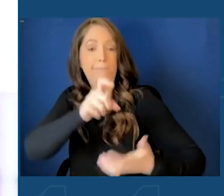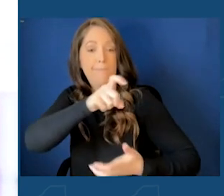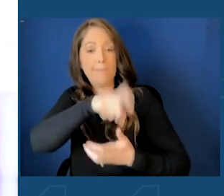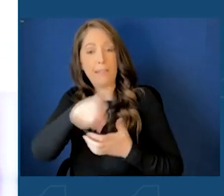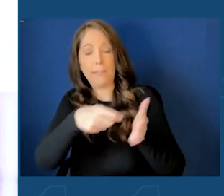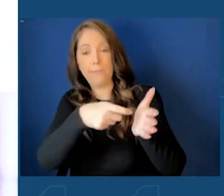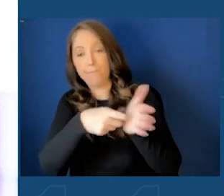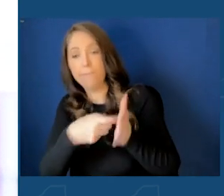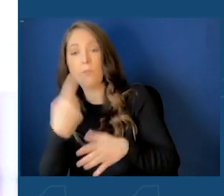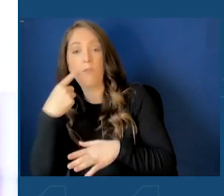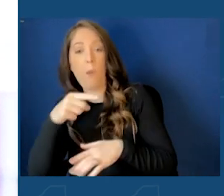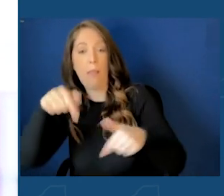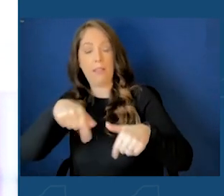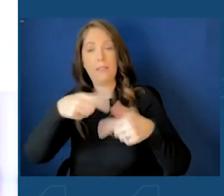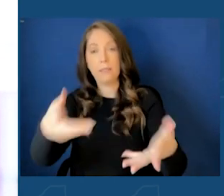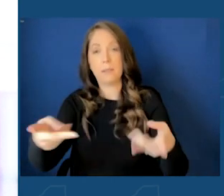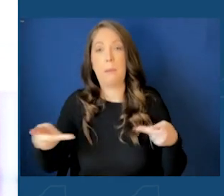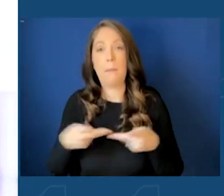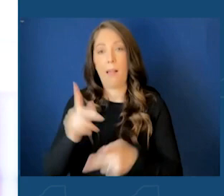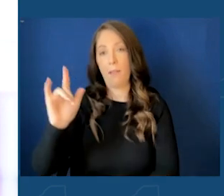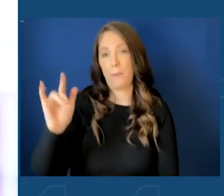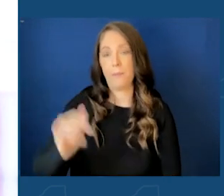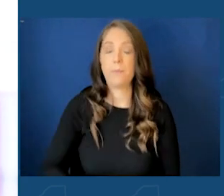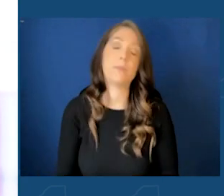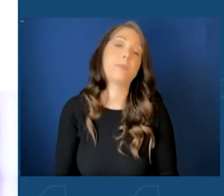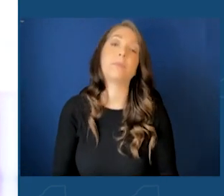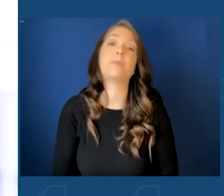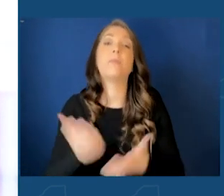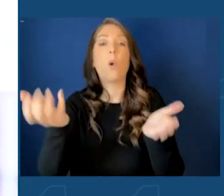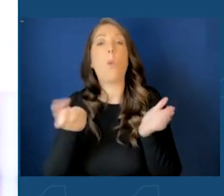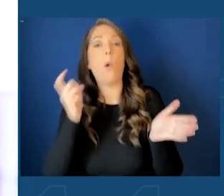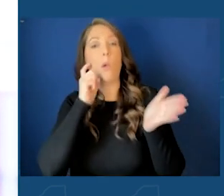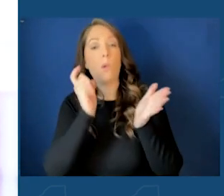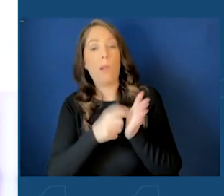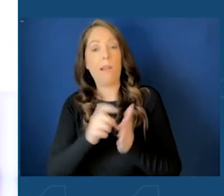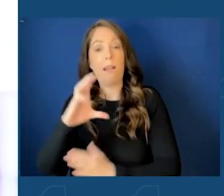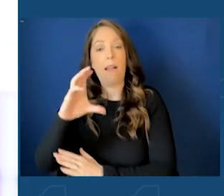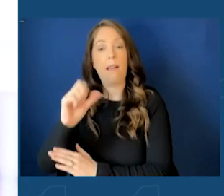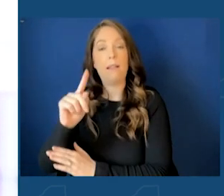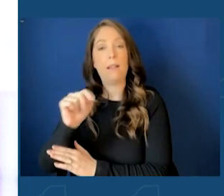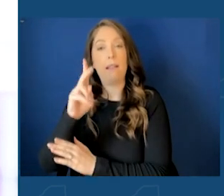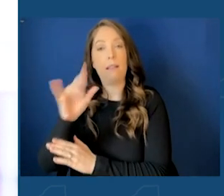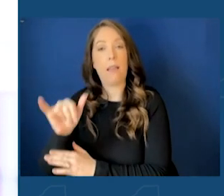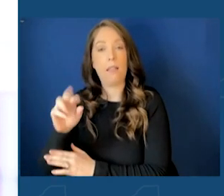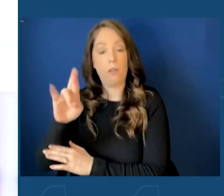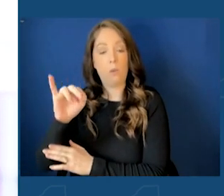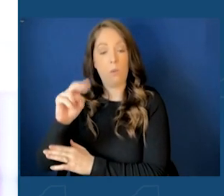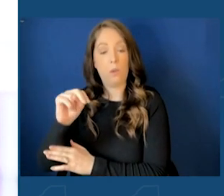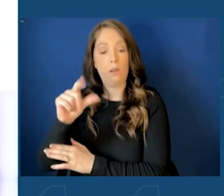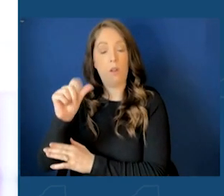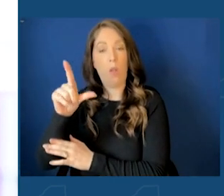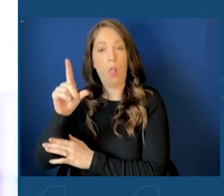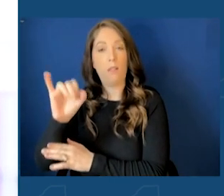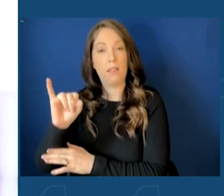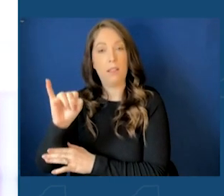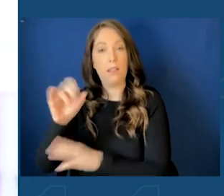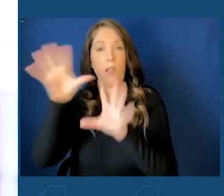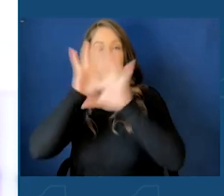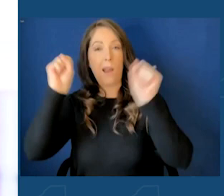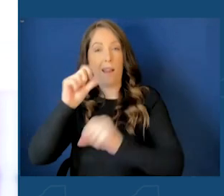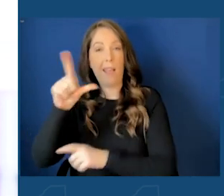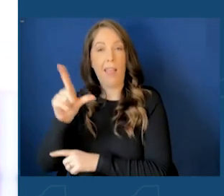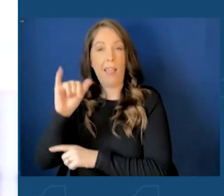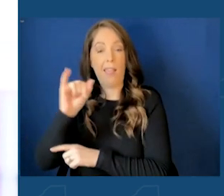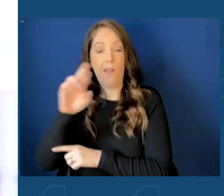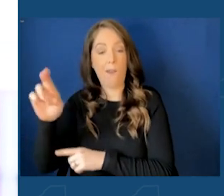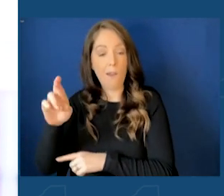Island. I also want to recognize Kathy Rinaldi, the president of the LIRR, who's been doing an amazing job stepping